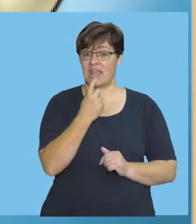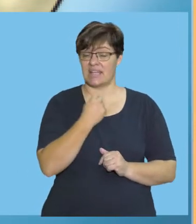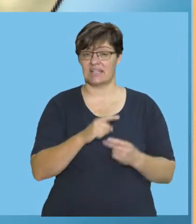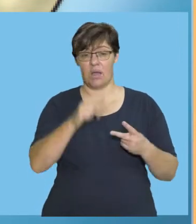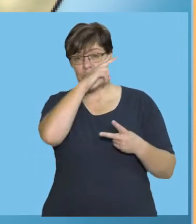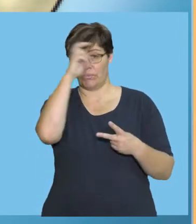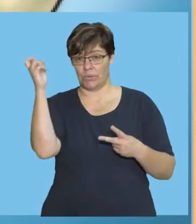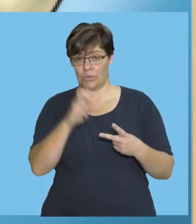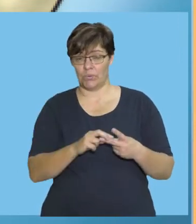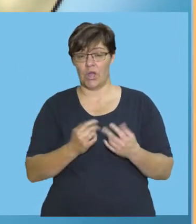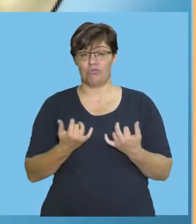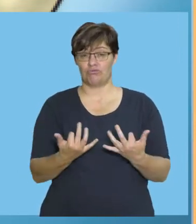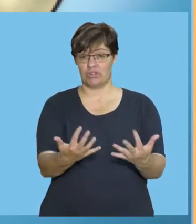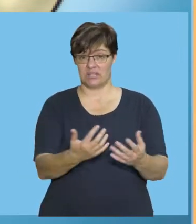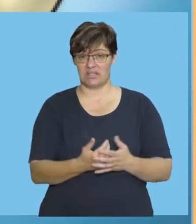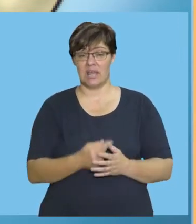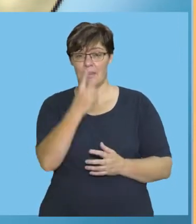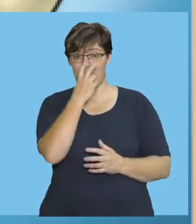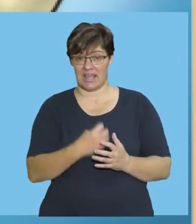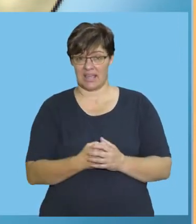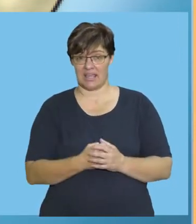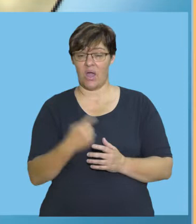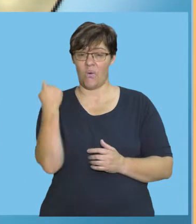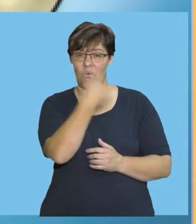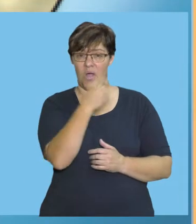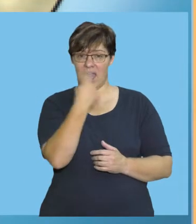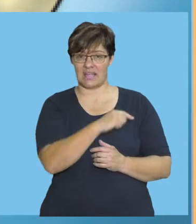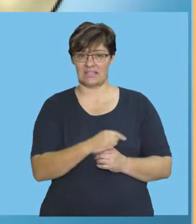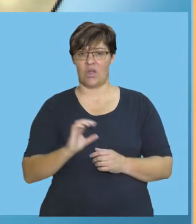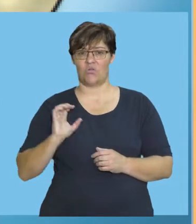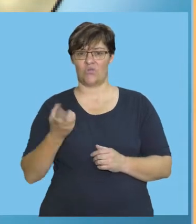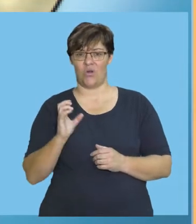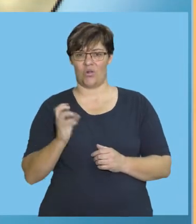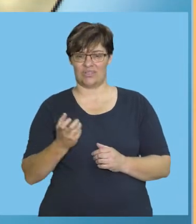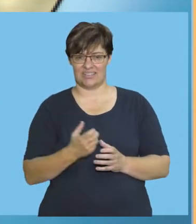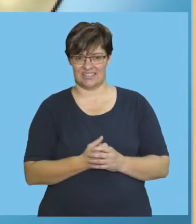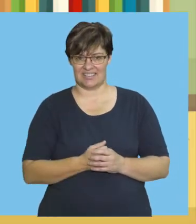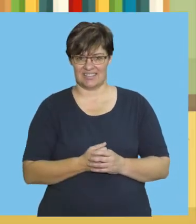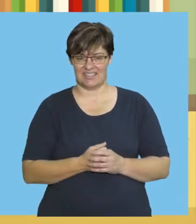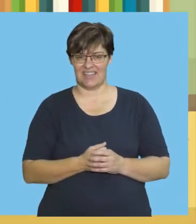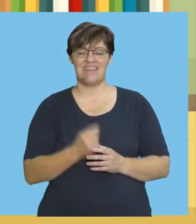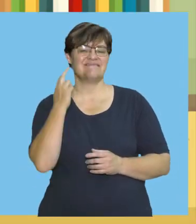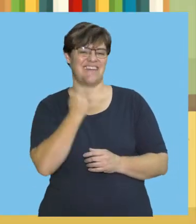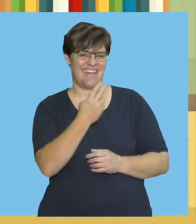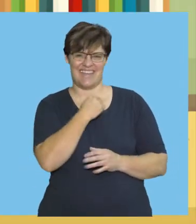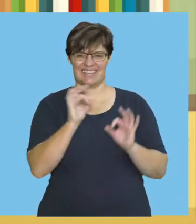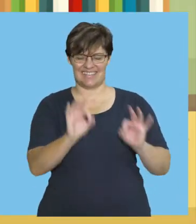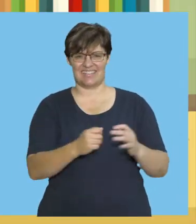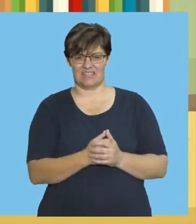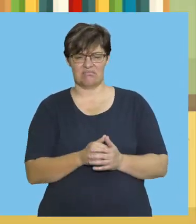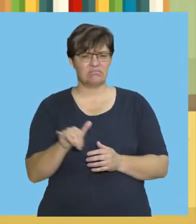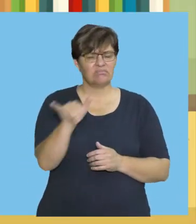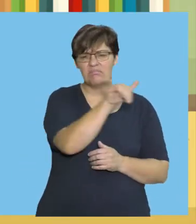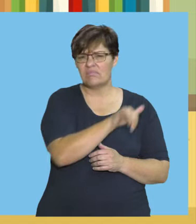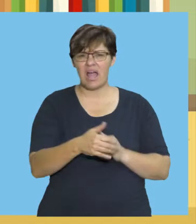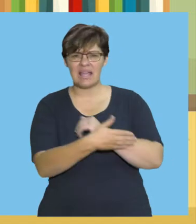Red, blue, green, black, white, and gold. Lovely!